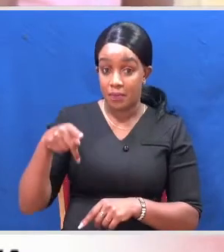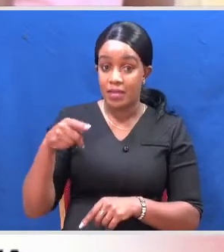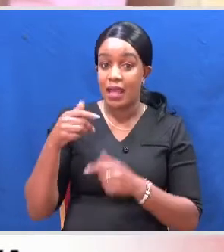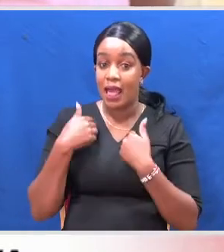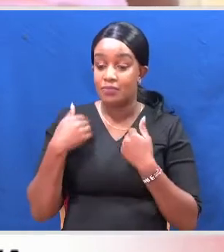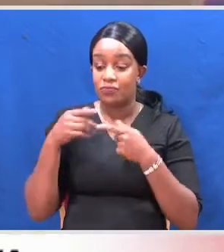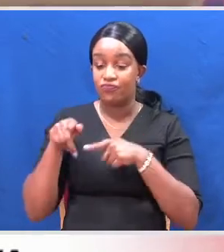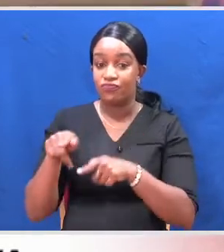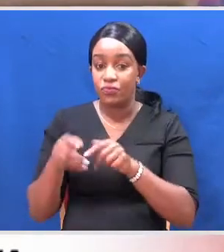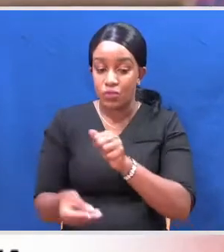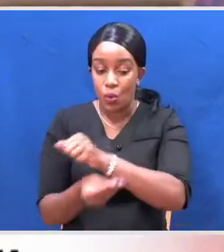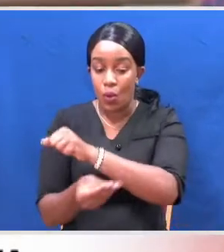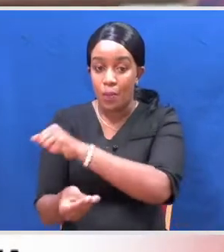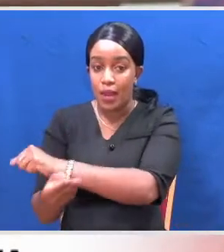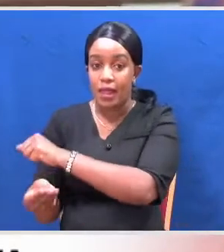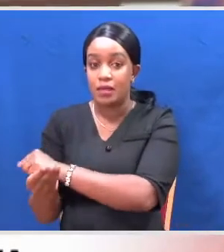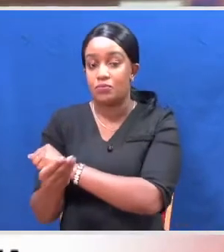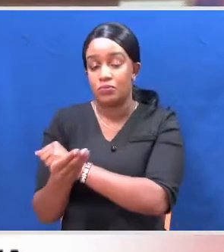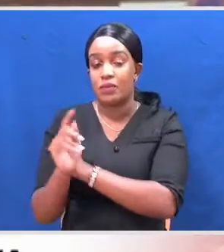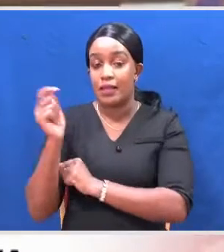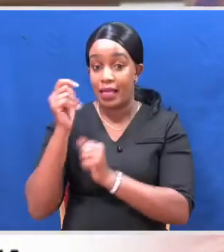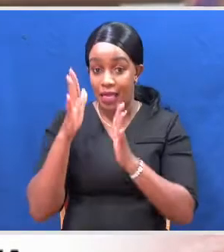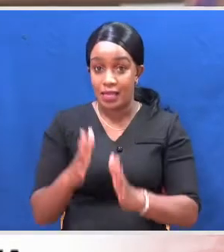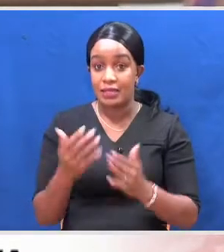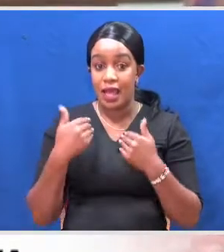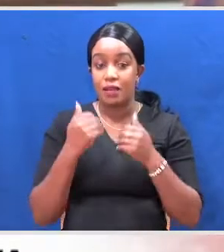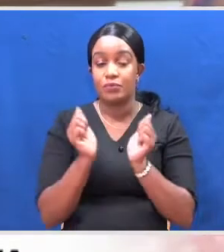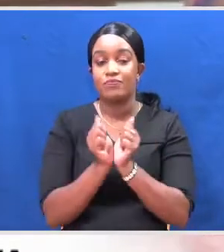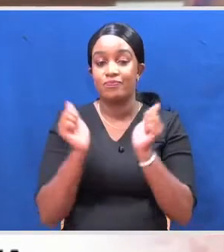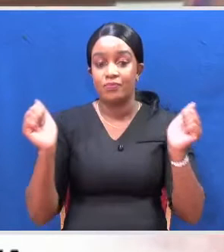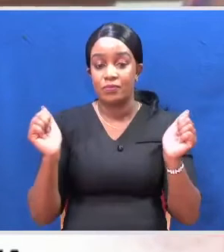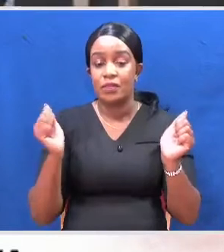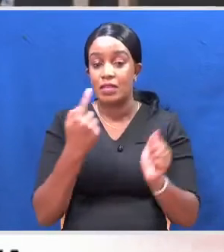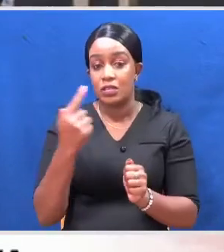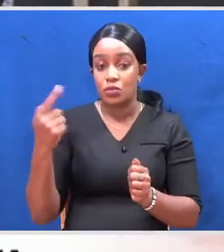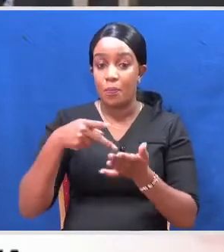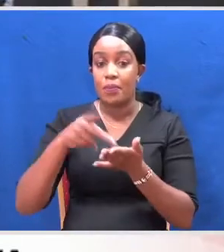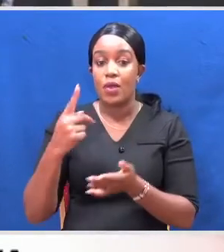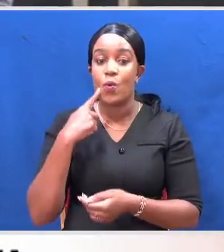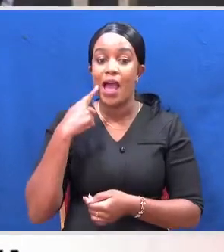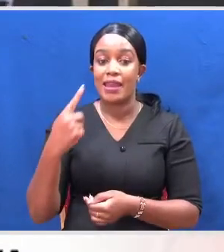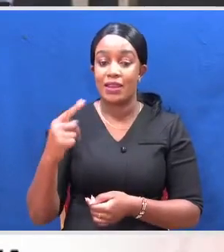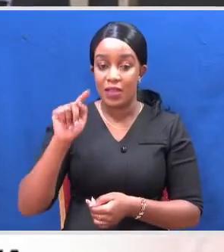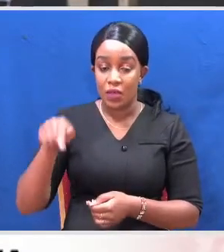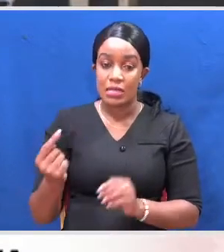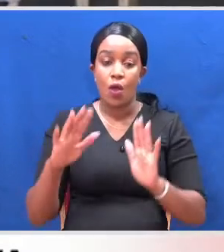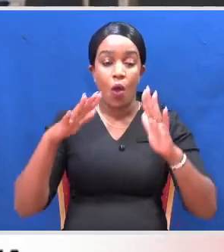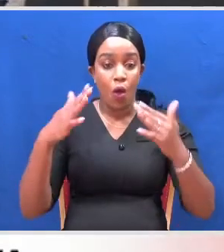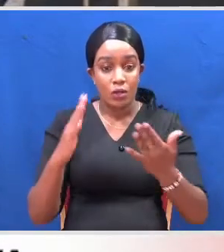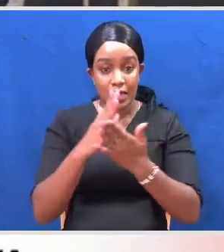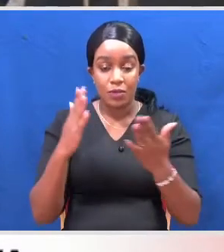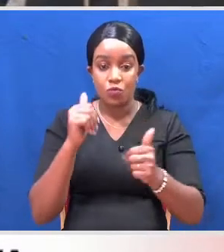wananchi kumpigia kura Evans Kakai, na wameachiliwa kwa dhamana ya shilingi 1,100 kila mmoja au pesa